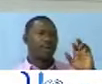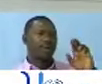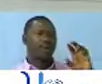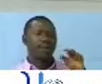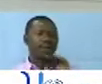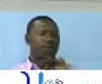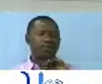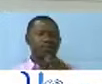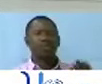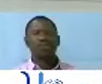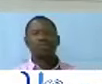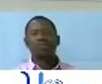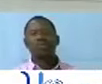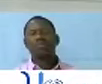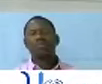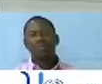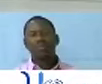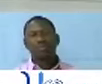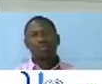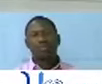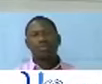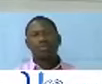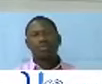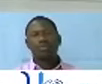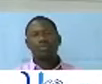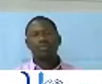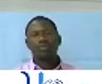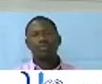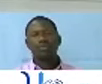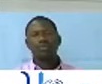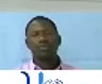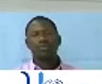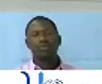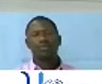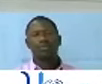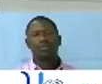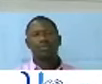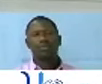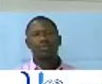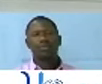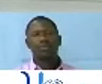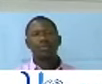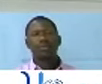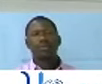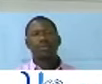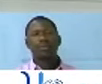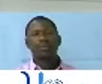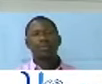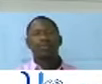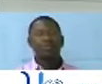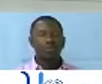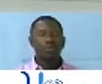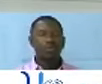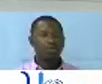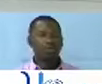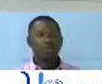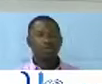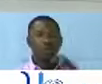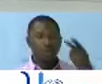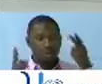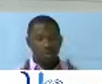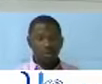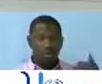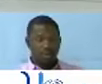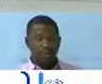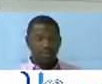won ci kaw anam gi nga xamne non la baabi non doxé ci seen sago. Because as lawyers we are acting on behalf of our clients. Ndax ñun lawyer lañ